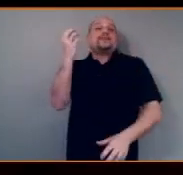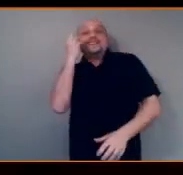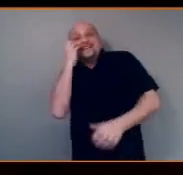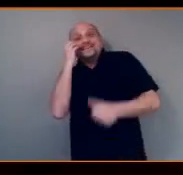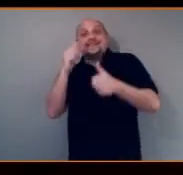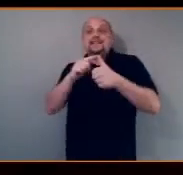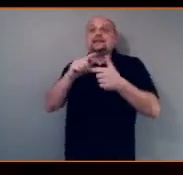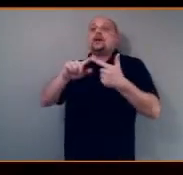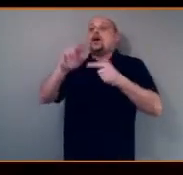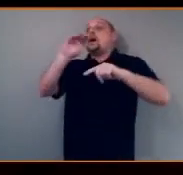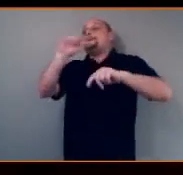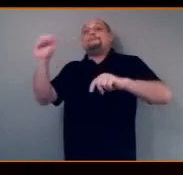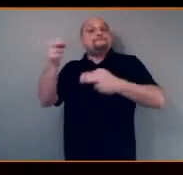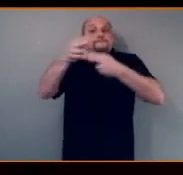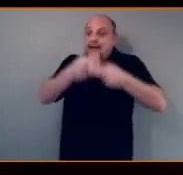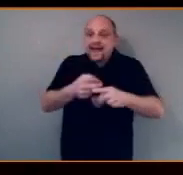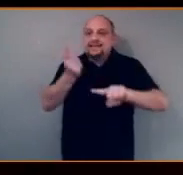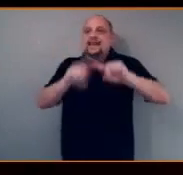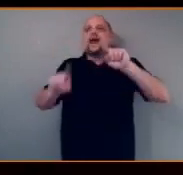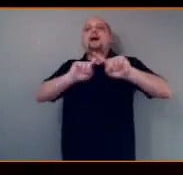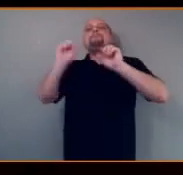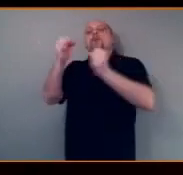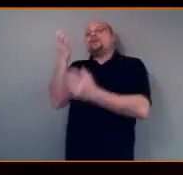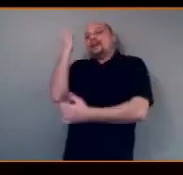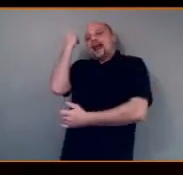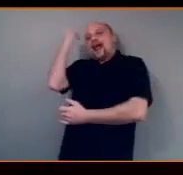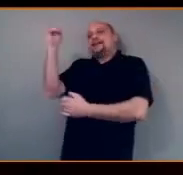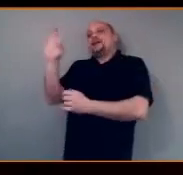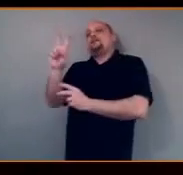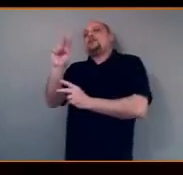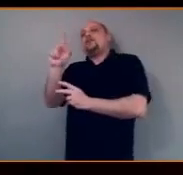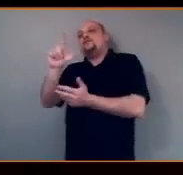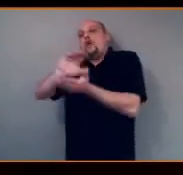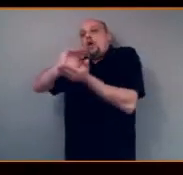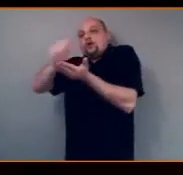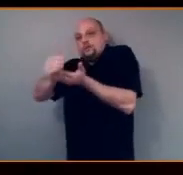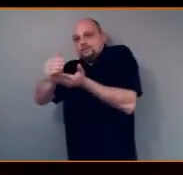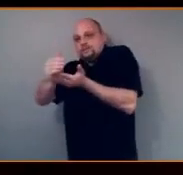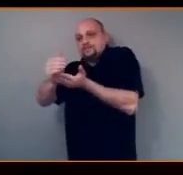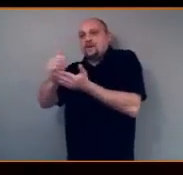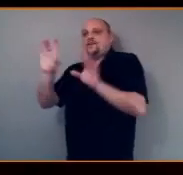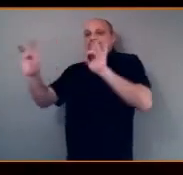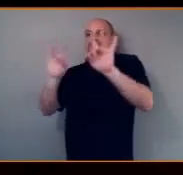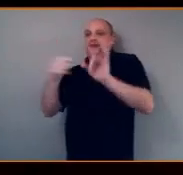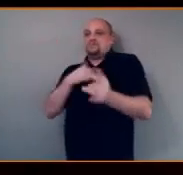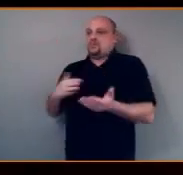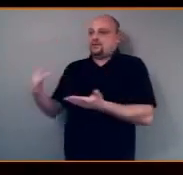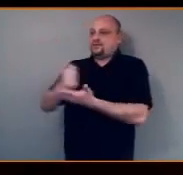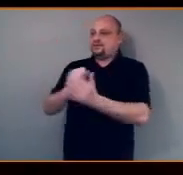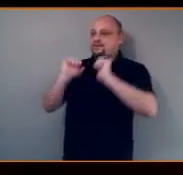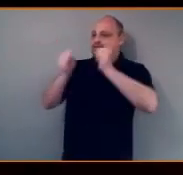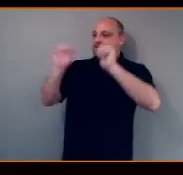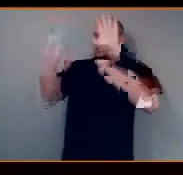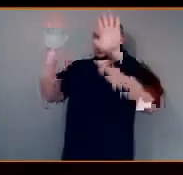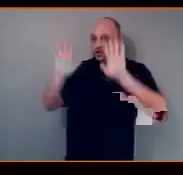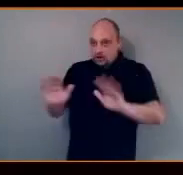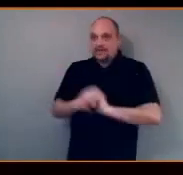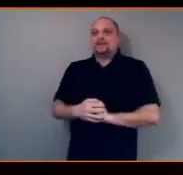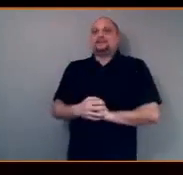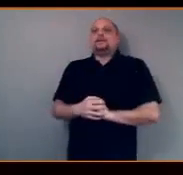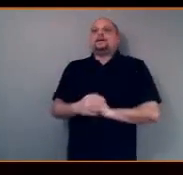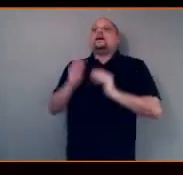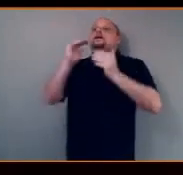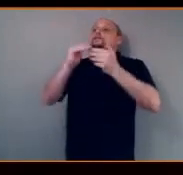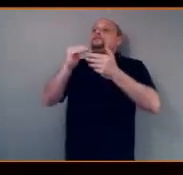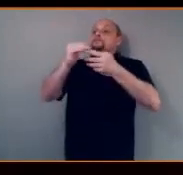get a rough idea of how much sample we collected. So yeah, a lot of great things to look forward to. The next question is